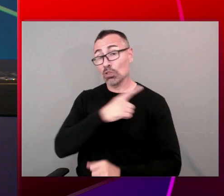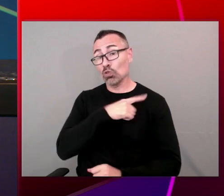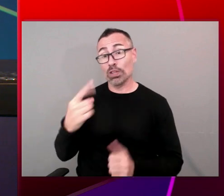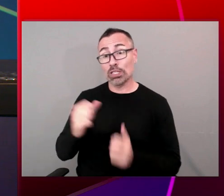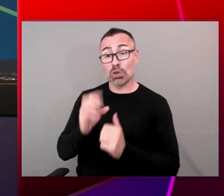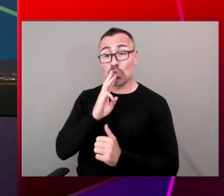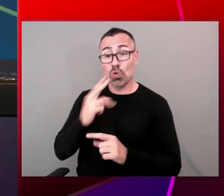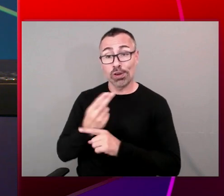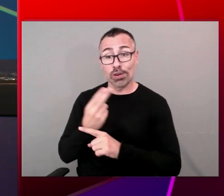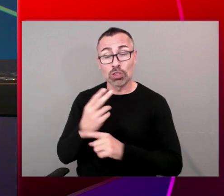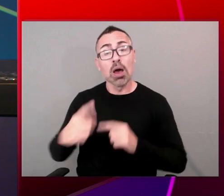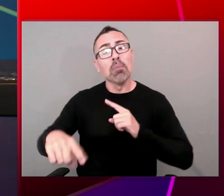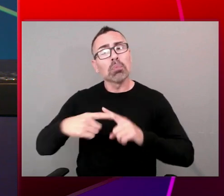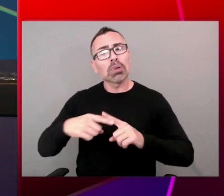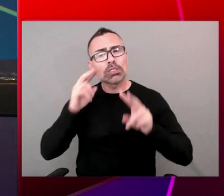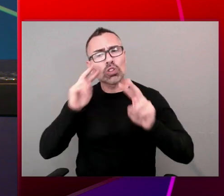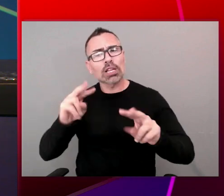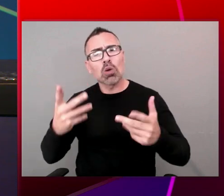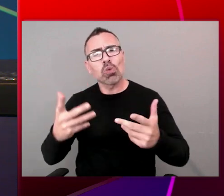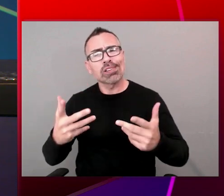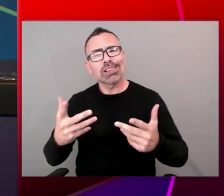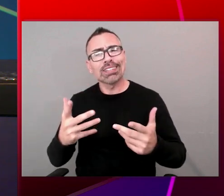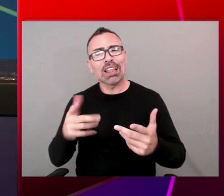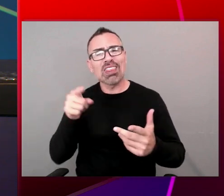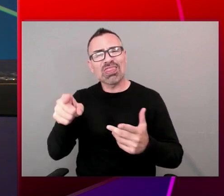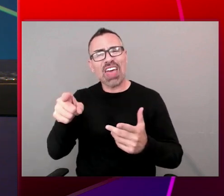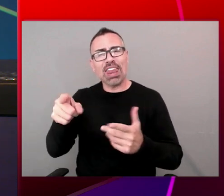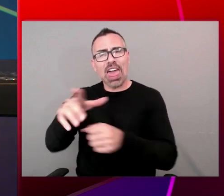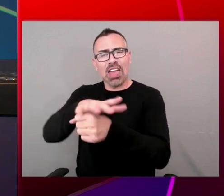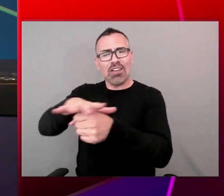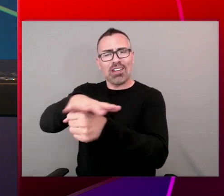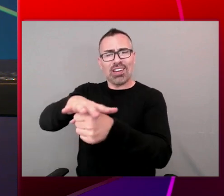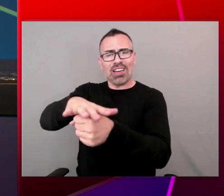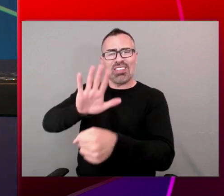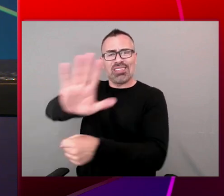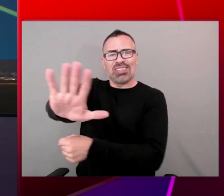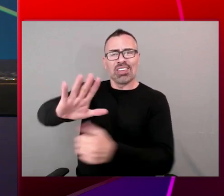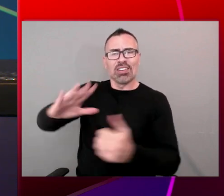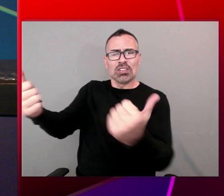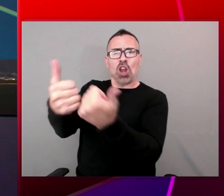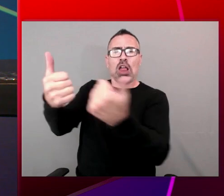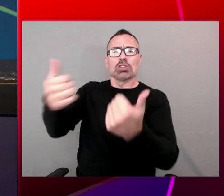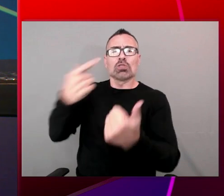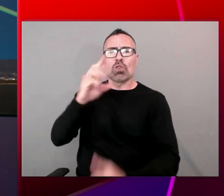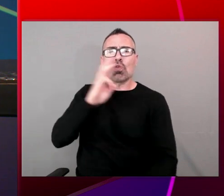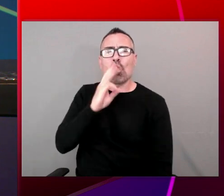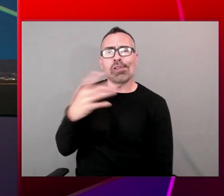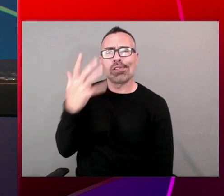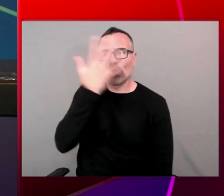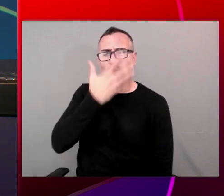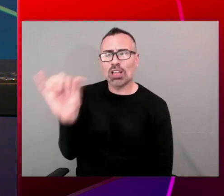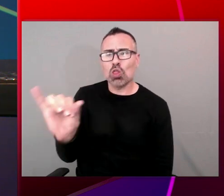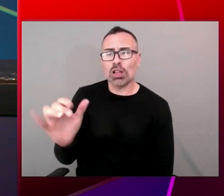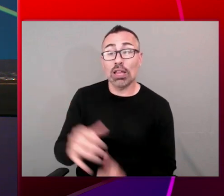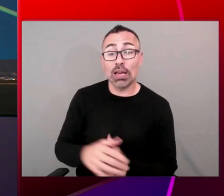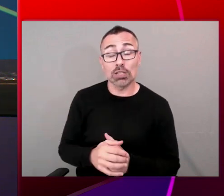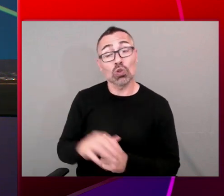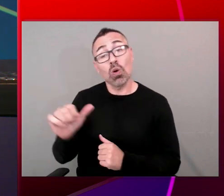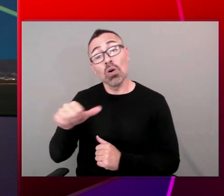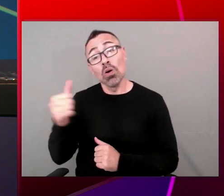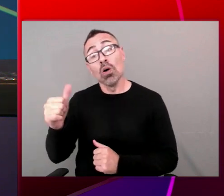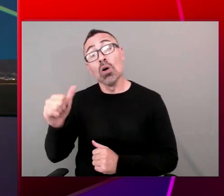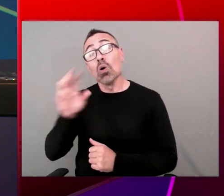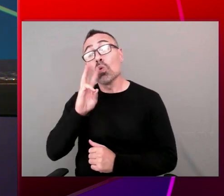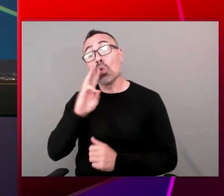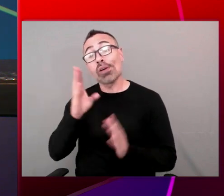key water challenge in that basin that we should be addressing. WaterPlan, built on AWS, also has some tools that help inform that question.